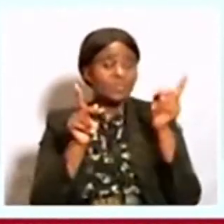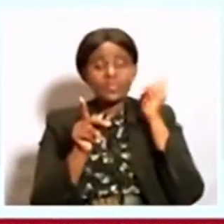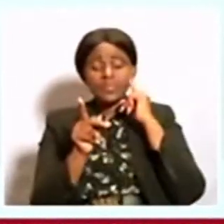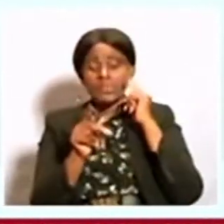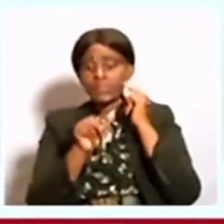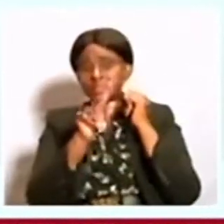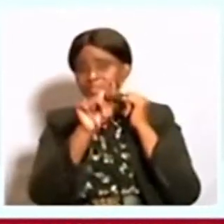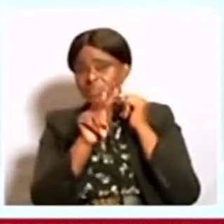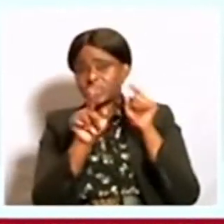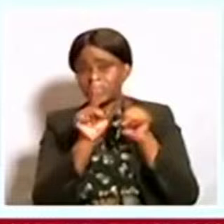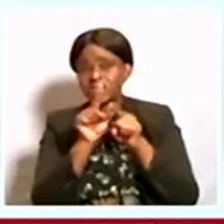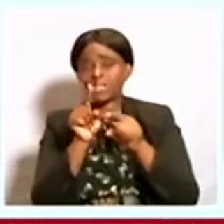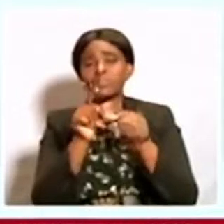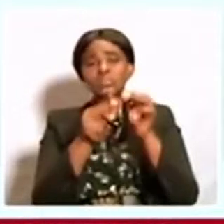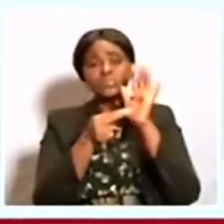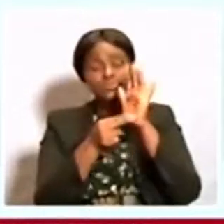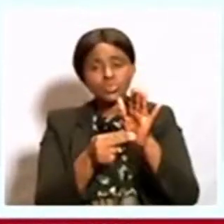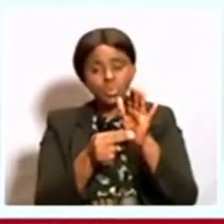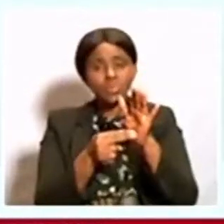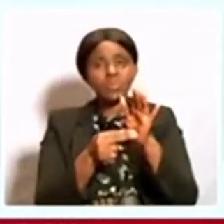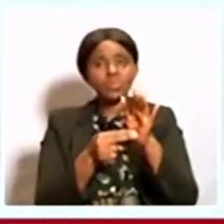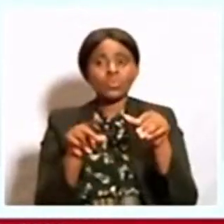they are indicating you are low.